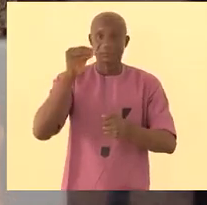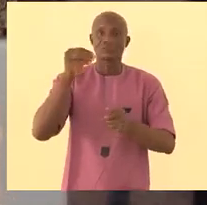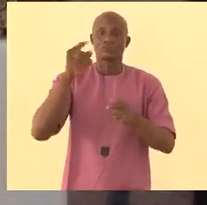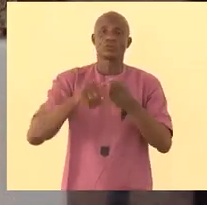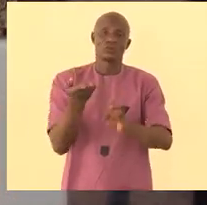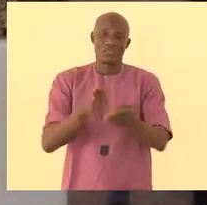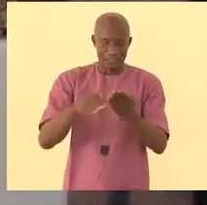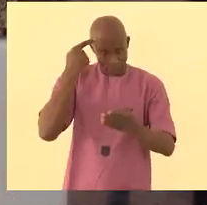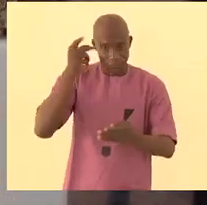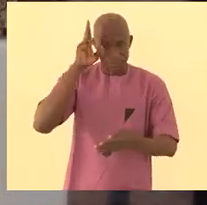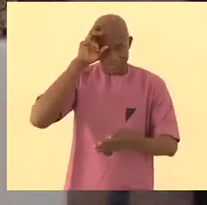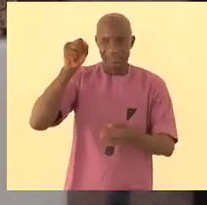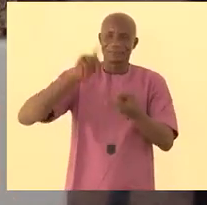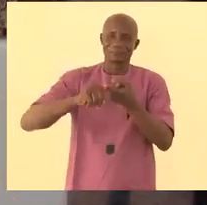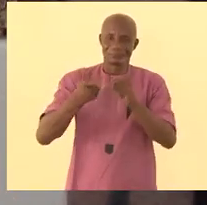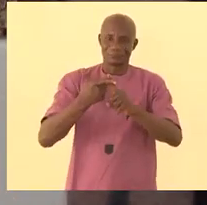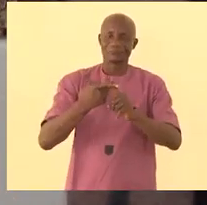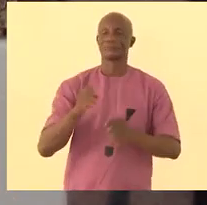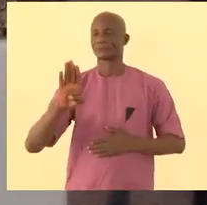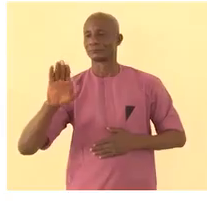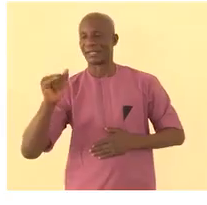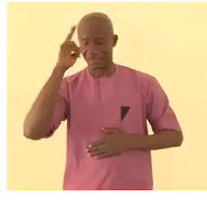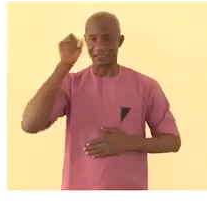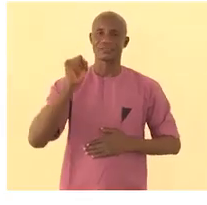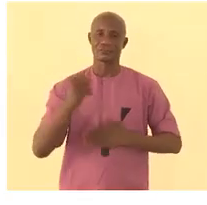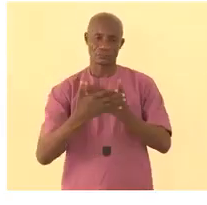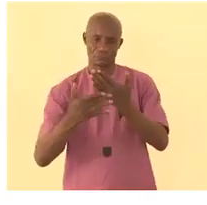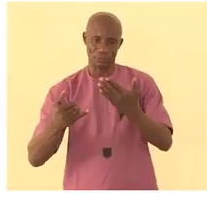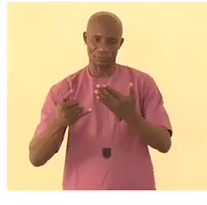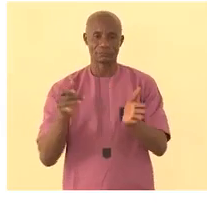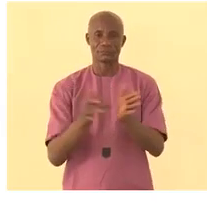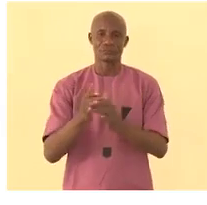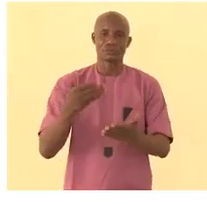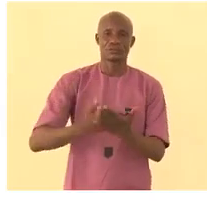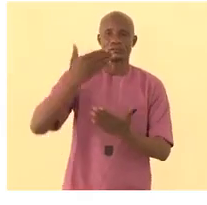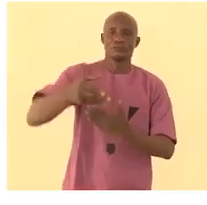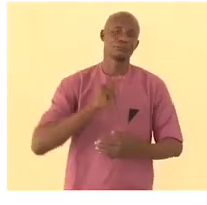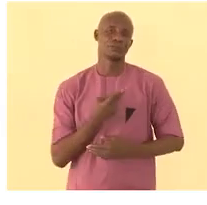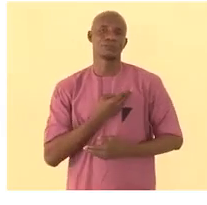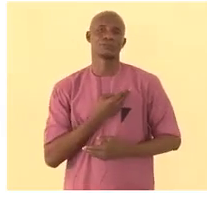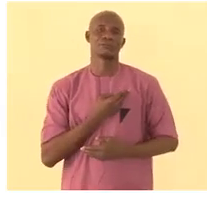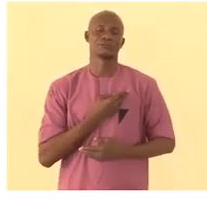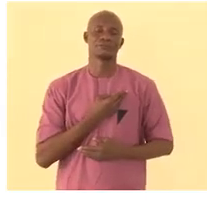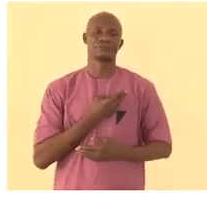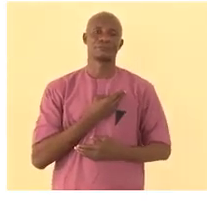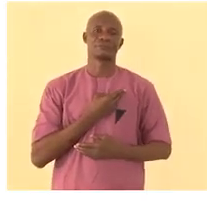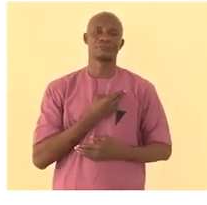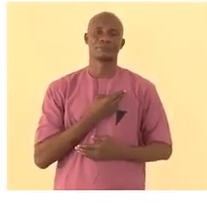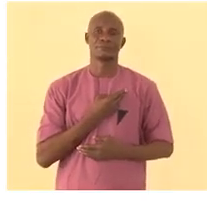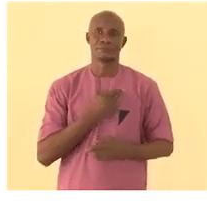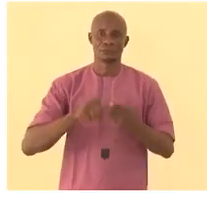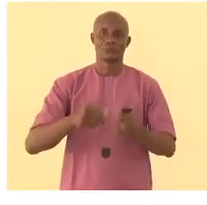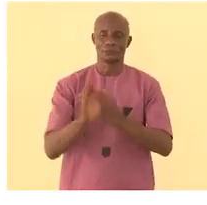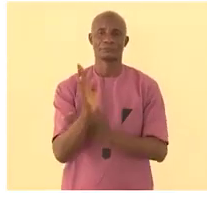his friends. By his own blood, Jesus purchased us. He ransomed us for God.